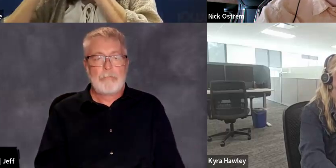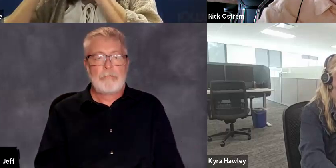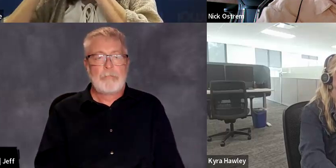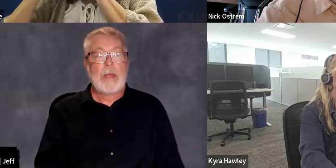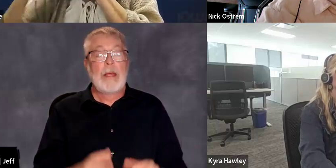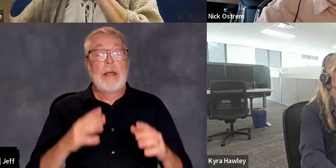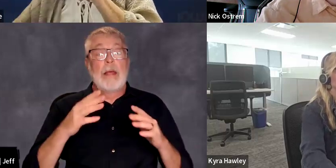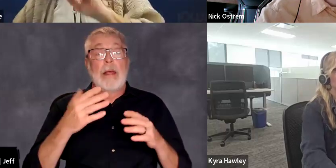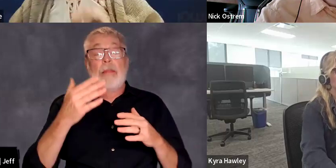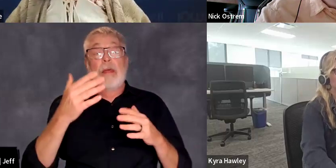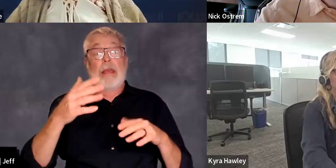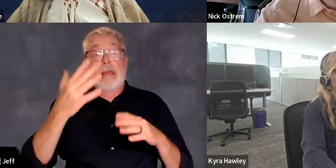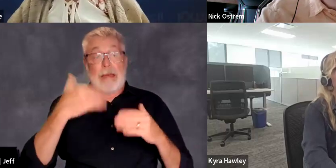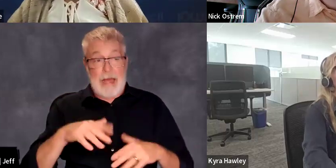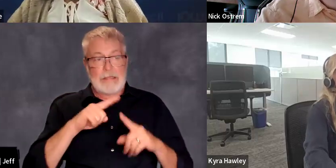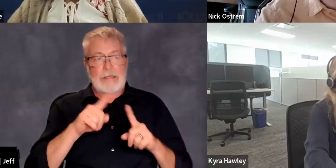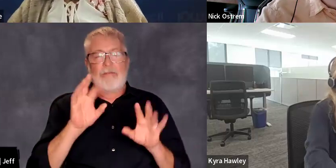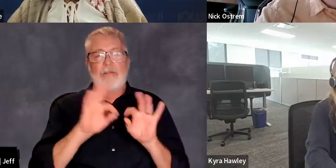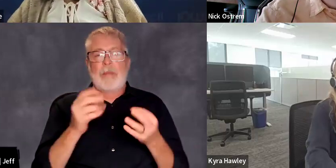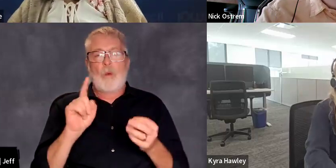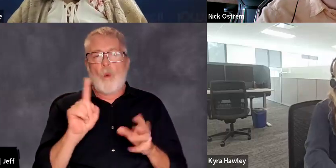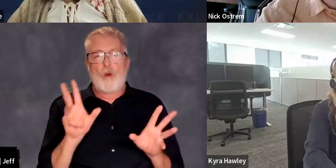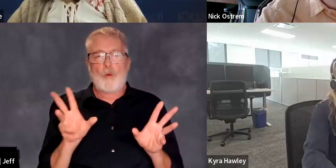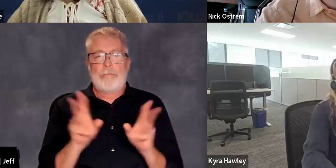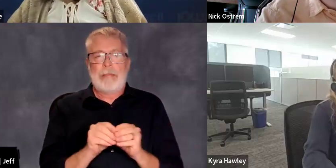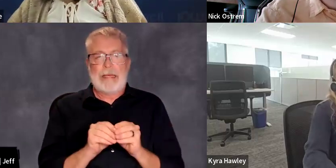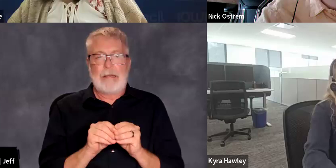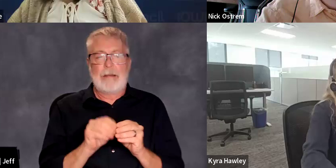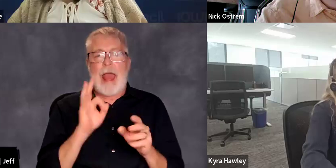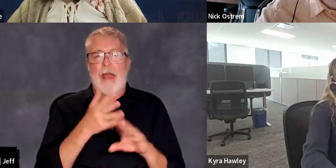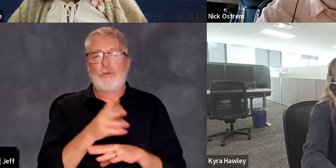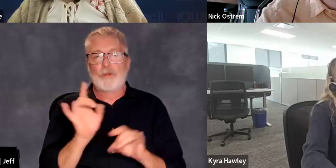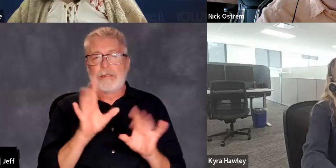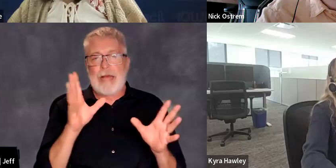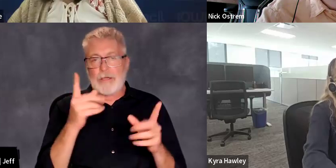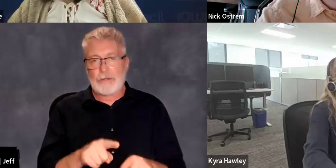Below that, you've got those family meeting places. So you've got three different